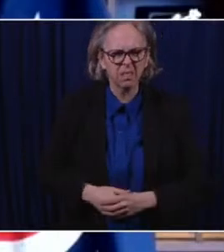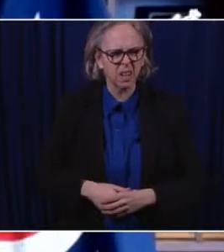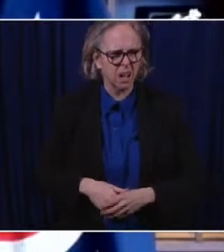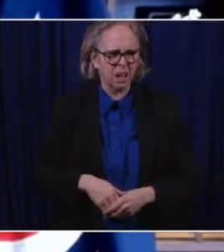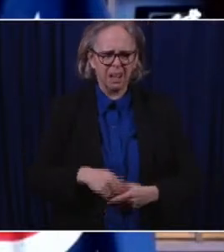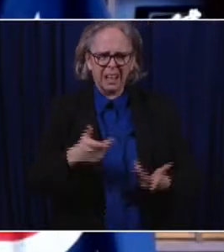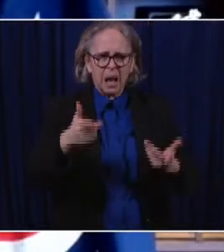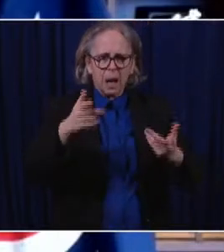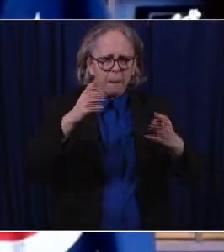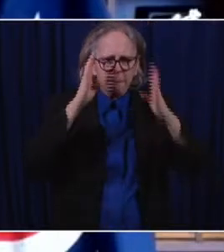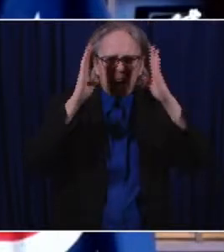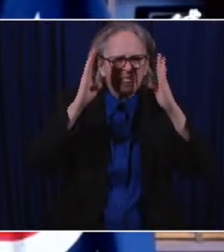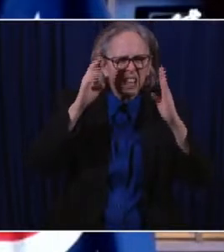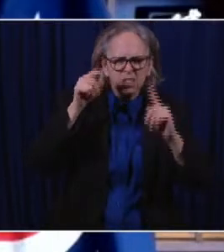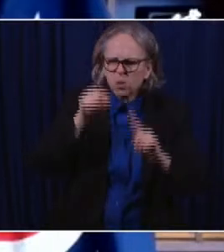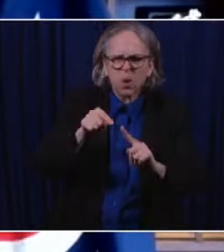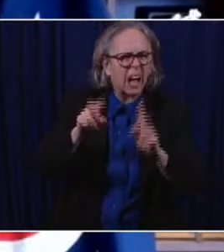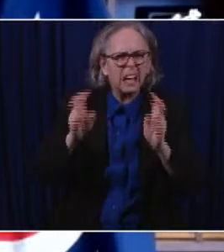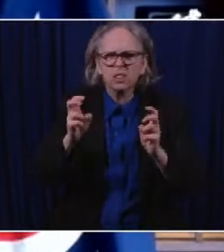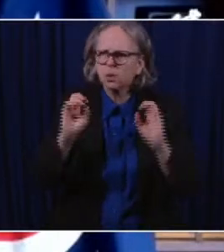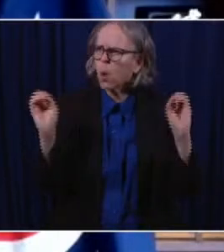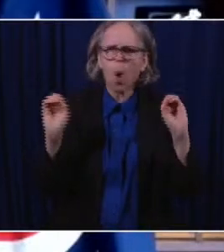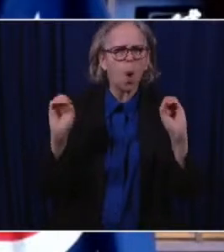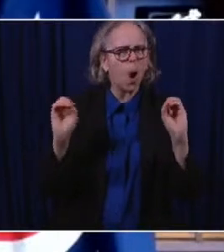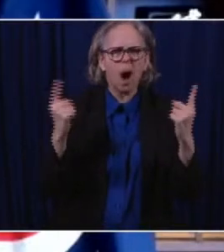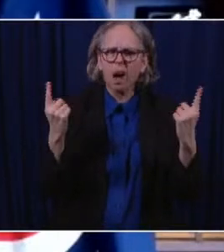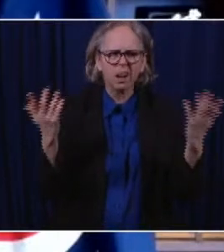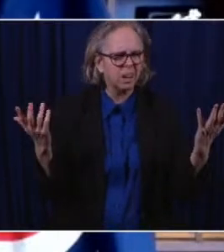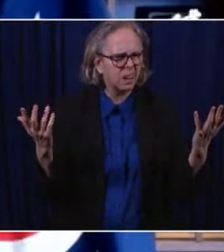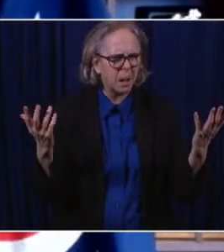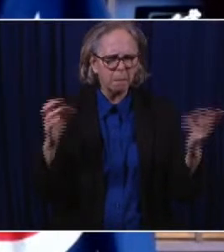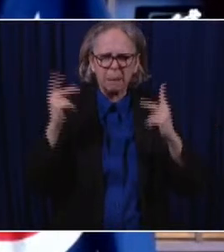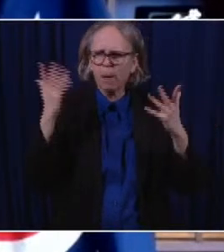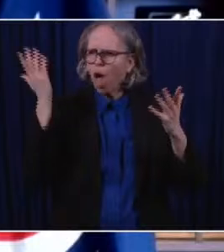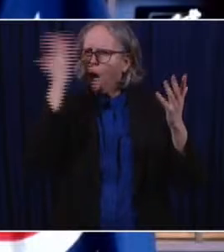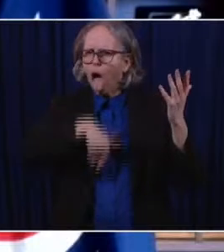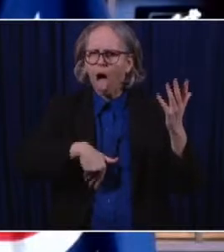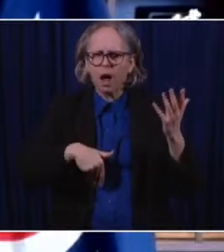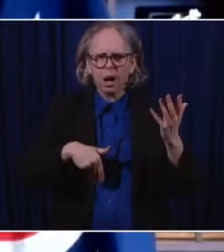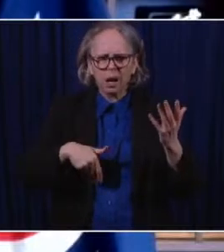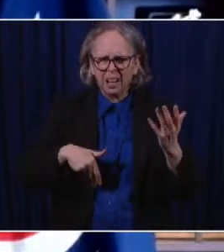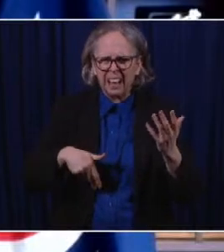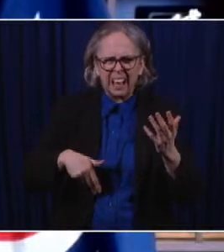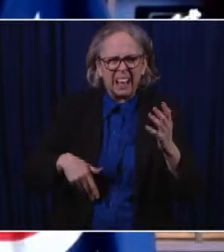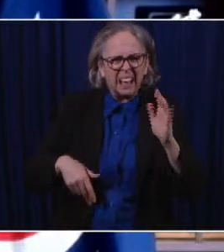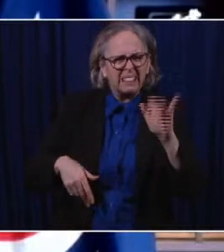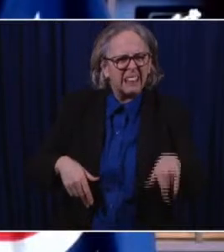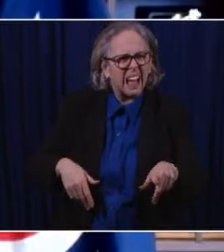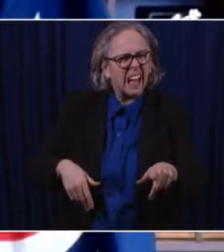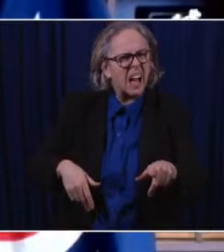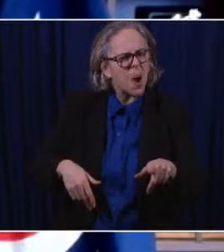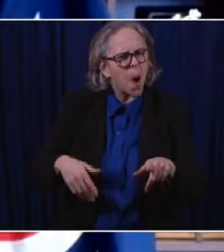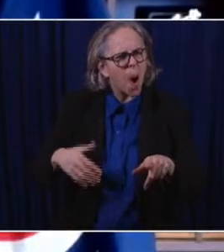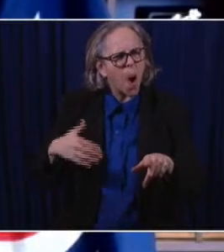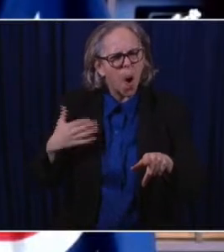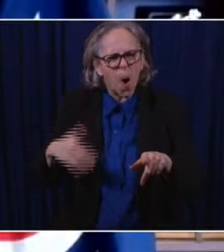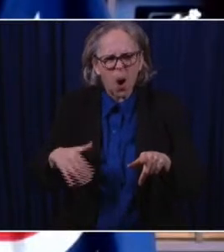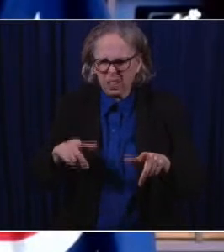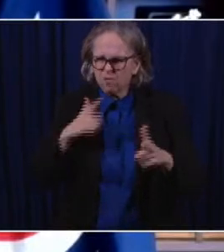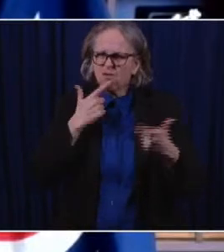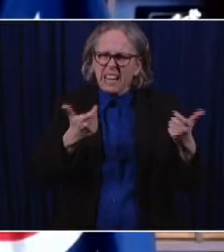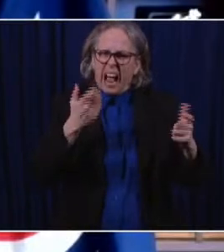this. Nobody's paying attention to this absolutely stunningly large economic cost that just keeps piling